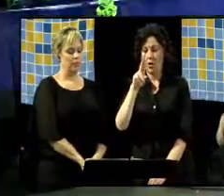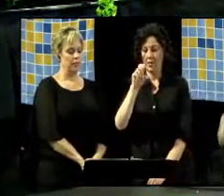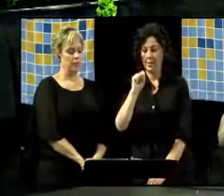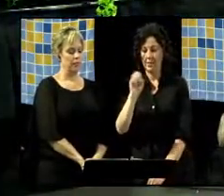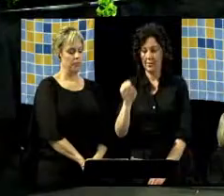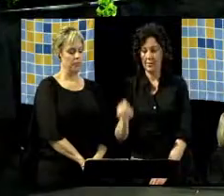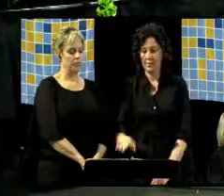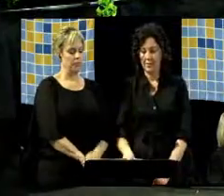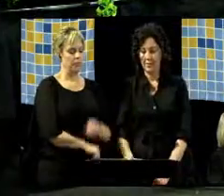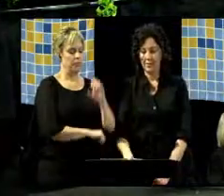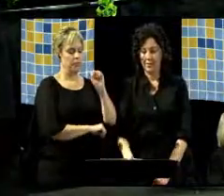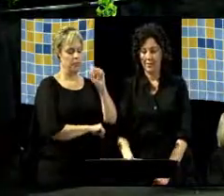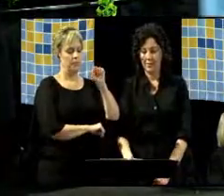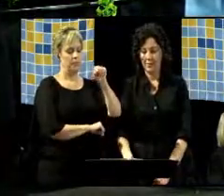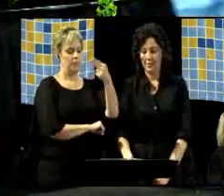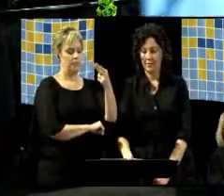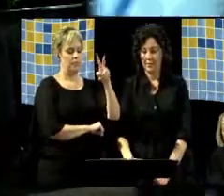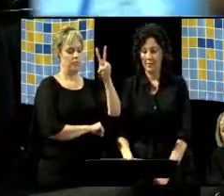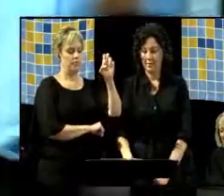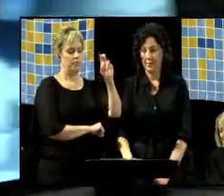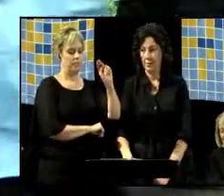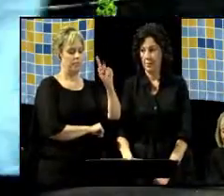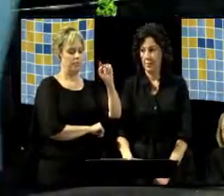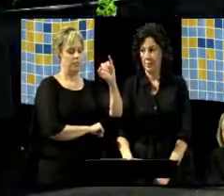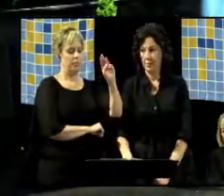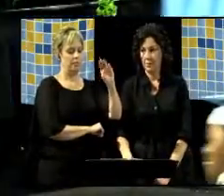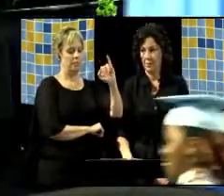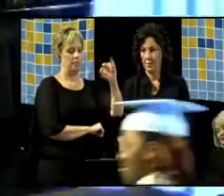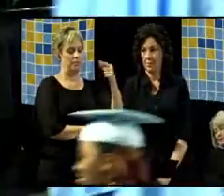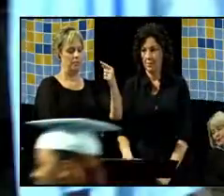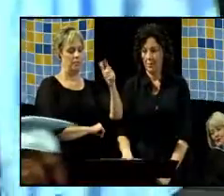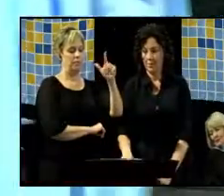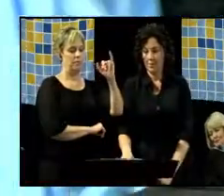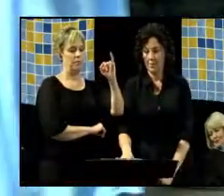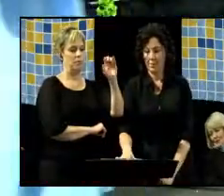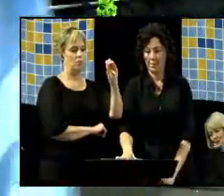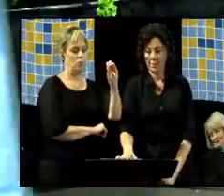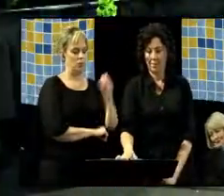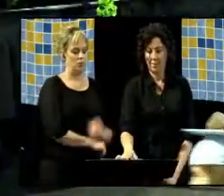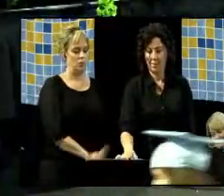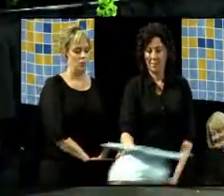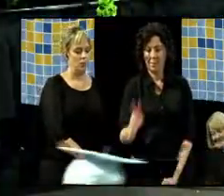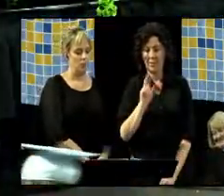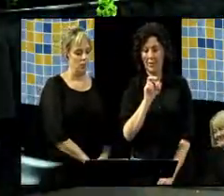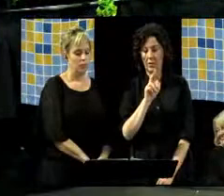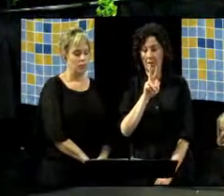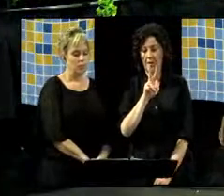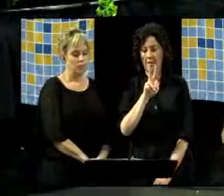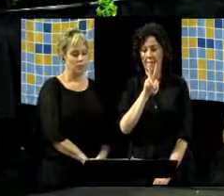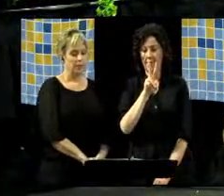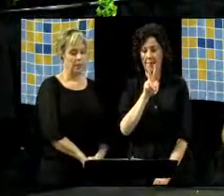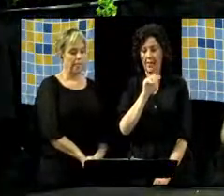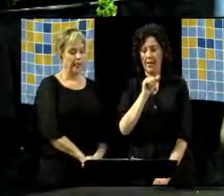Seth John Ventimiglio, Ulvia